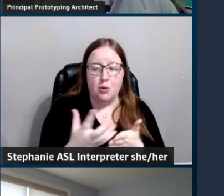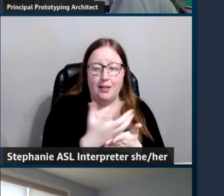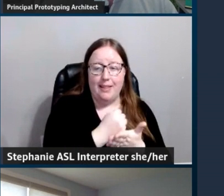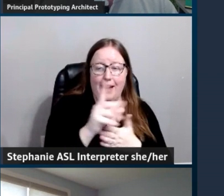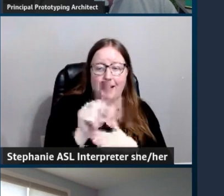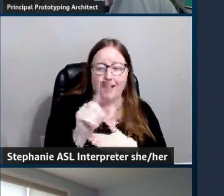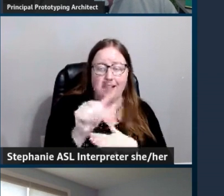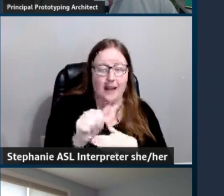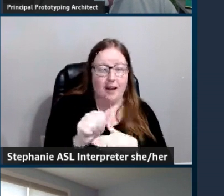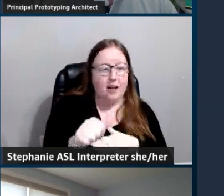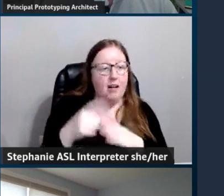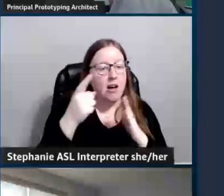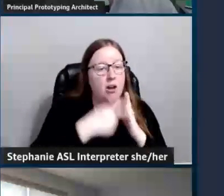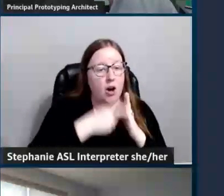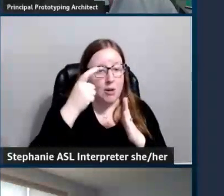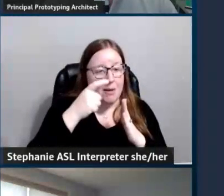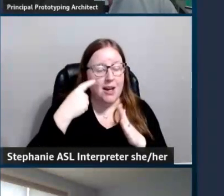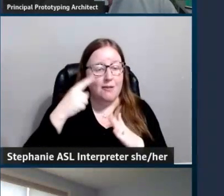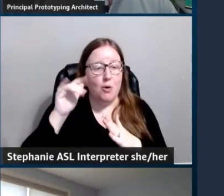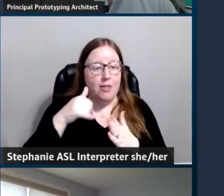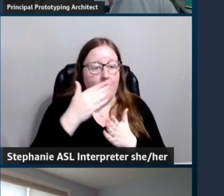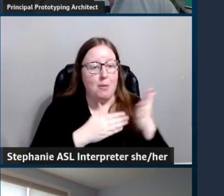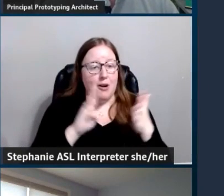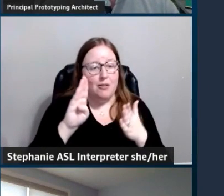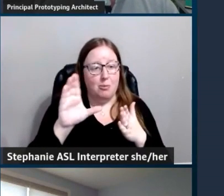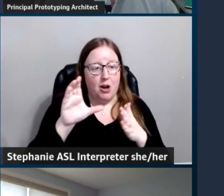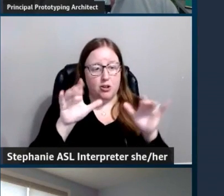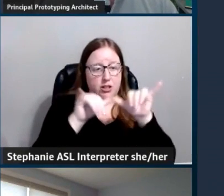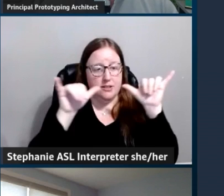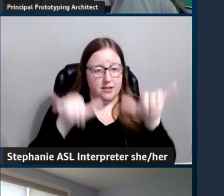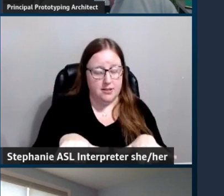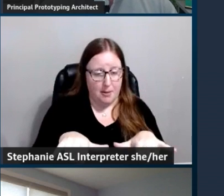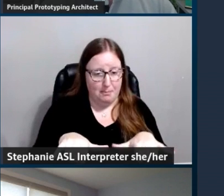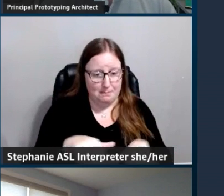it and make it part of an overall blockchain system.